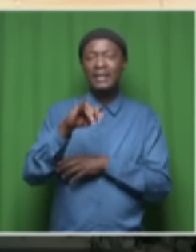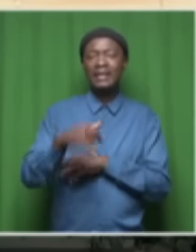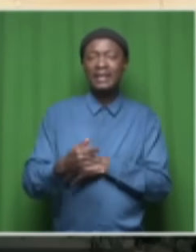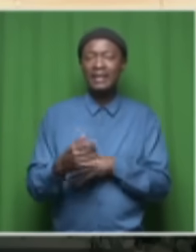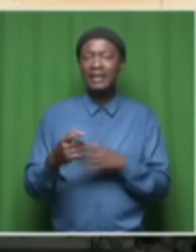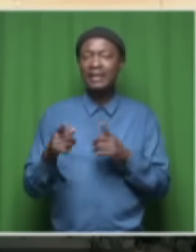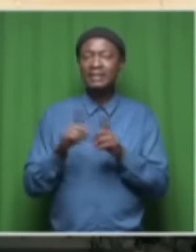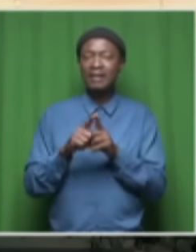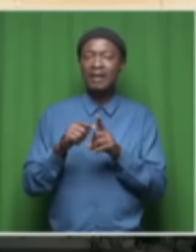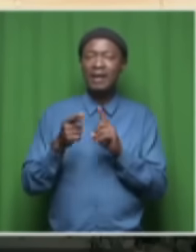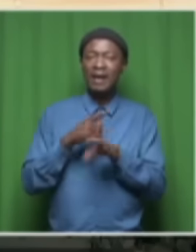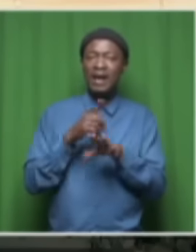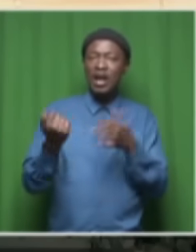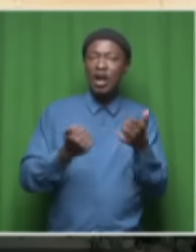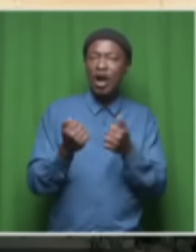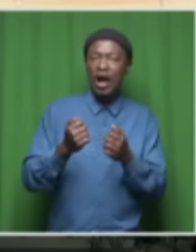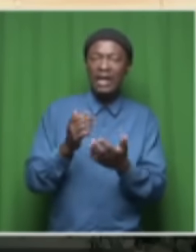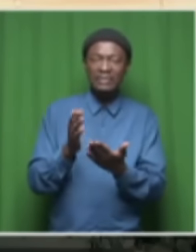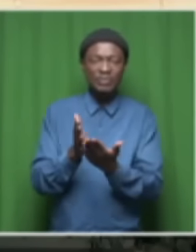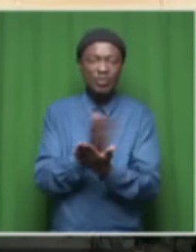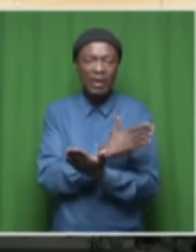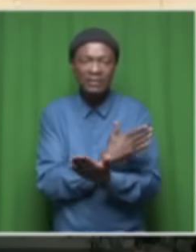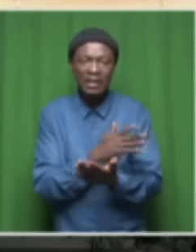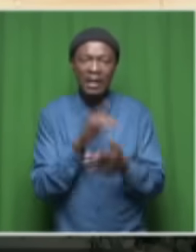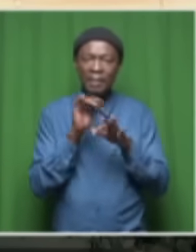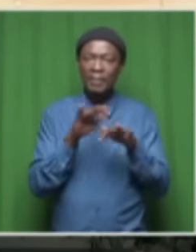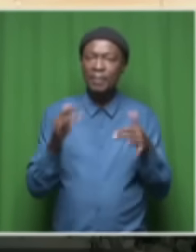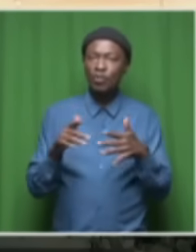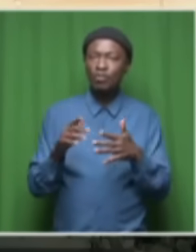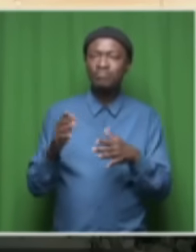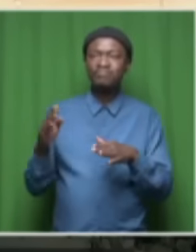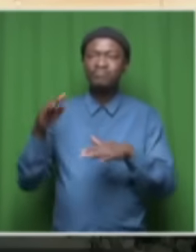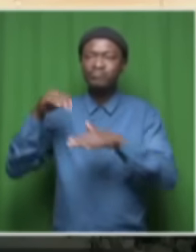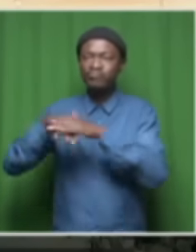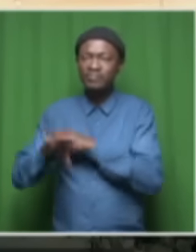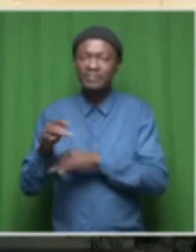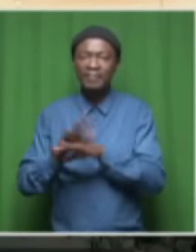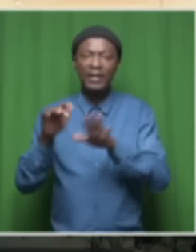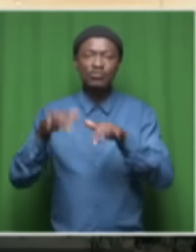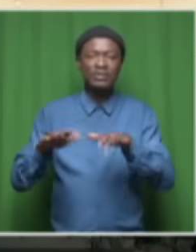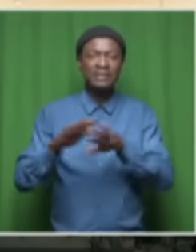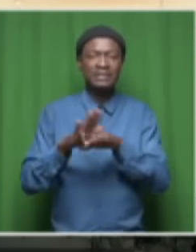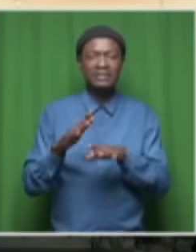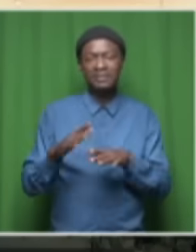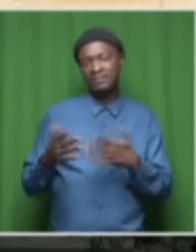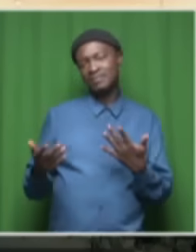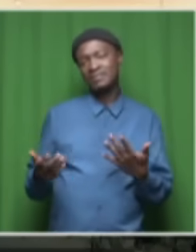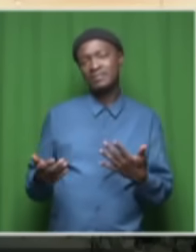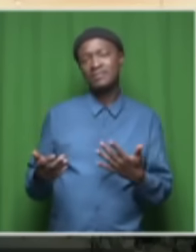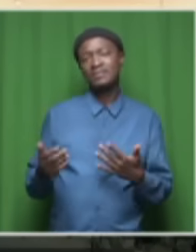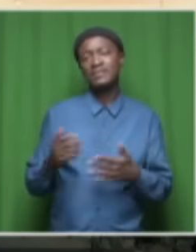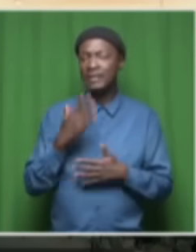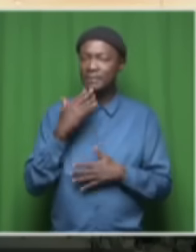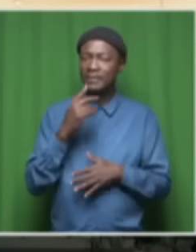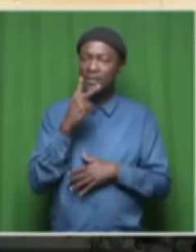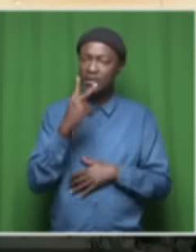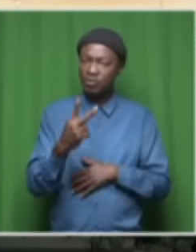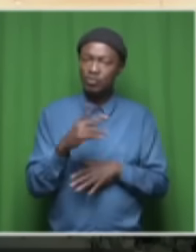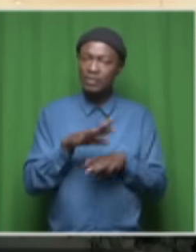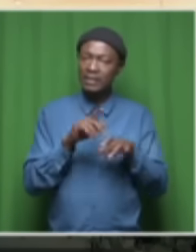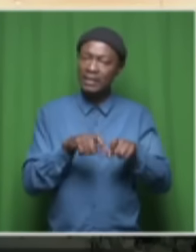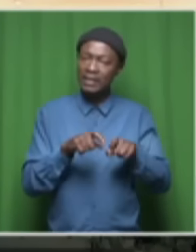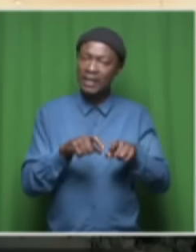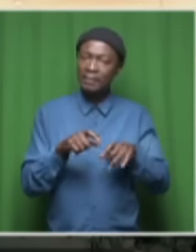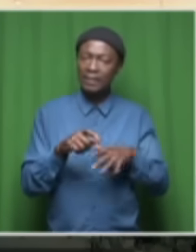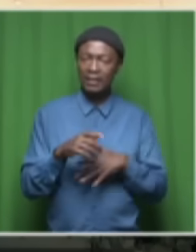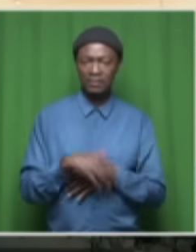coming out of vehicles being washed away, people being washed into the seas? Let's perhaps look at those now in the Cape area, in the